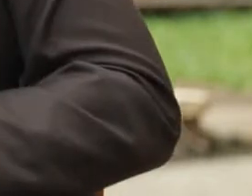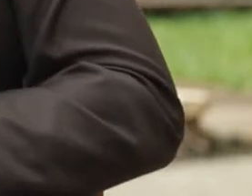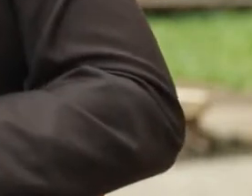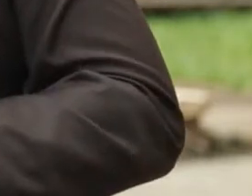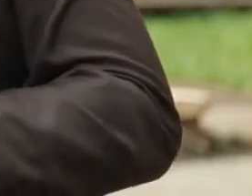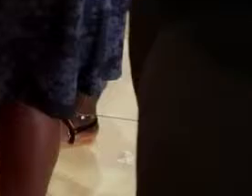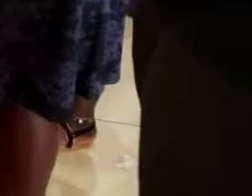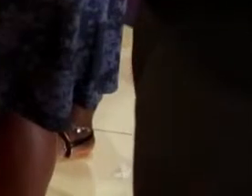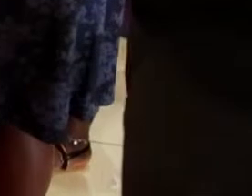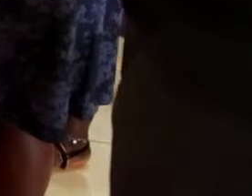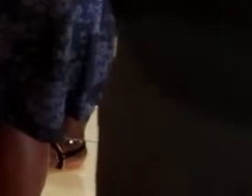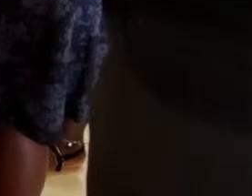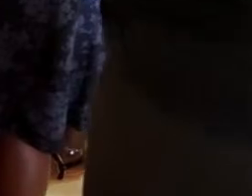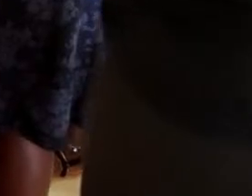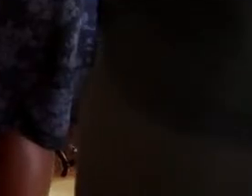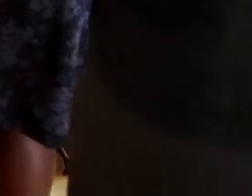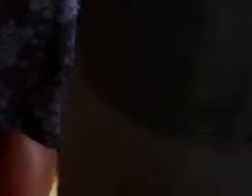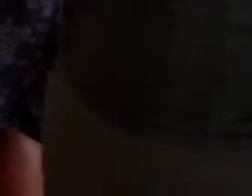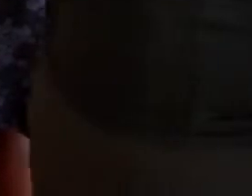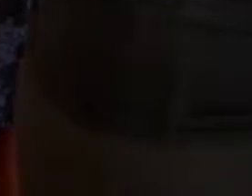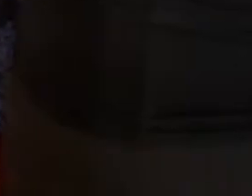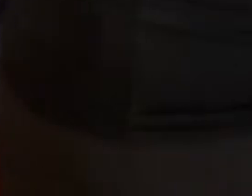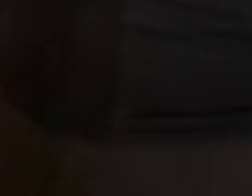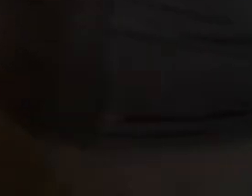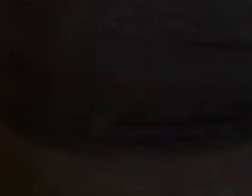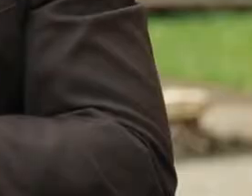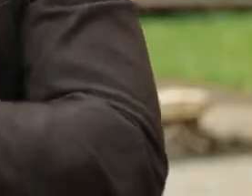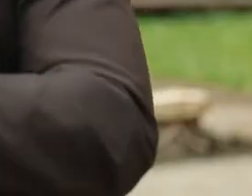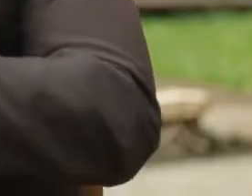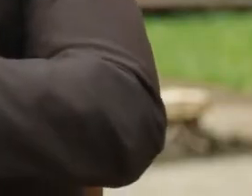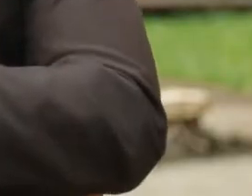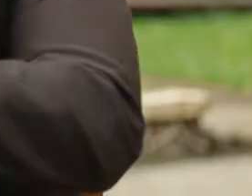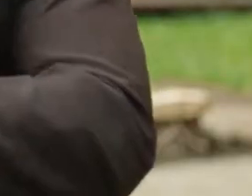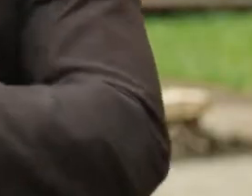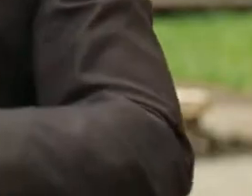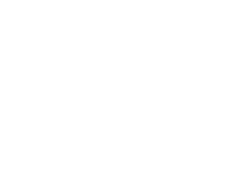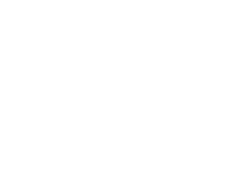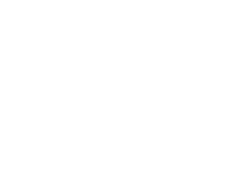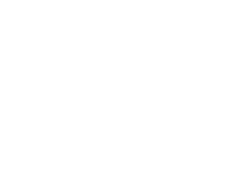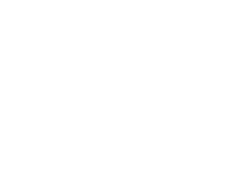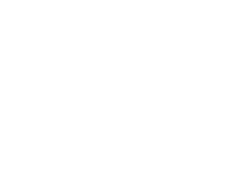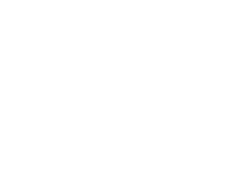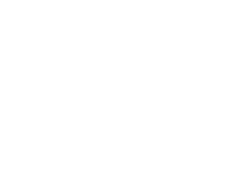disability can show others so that they can copy from this employer that has employed.